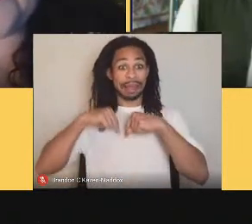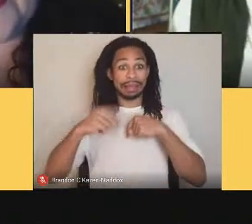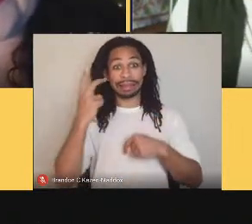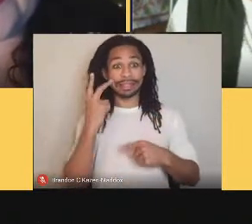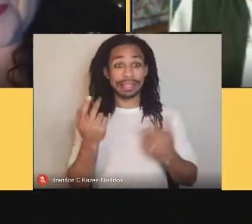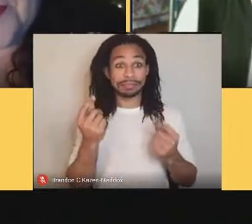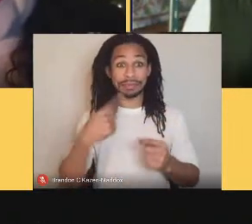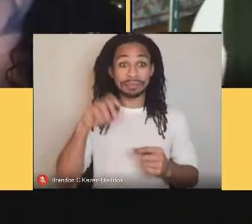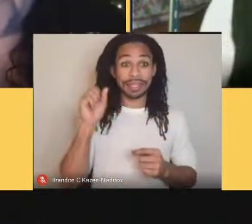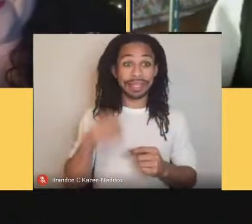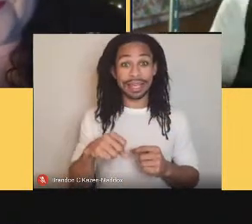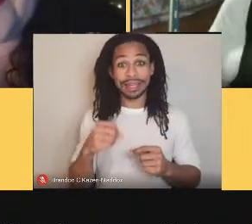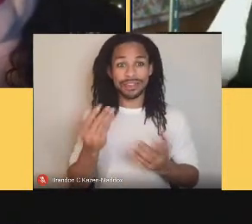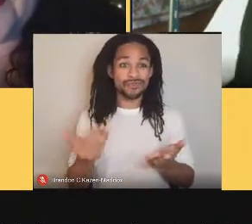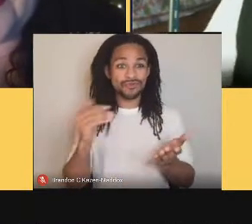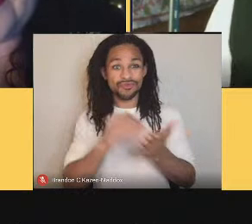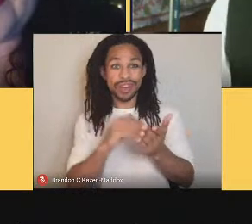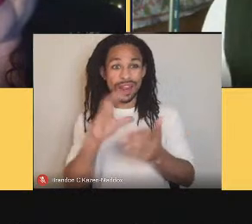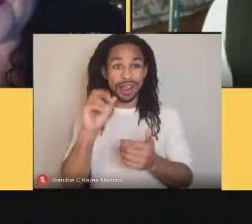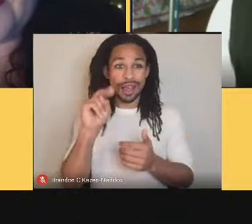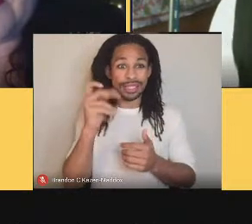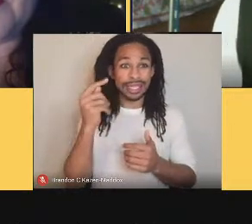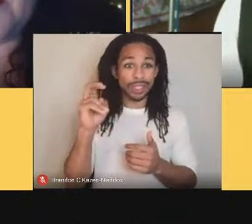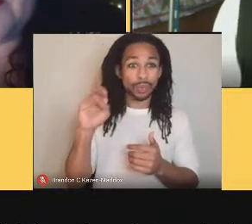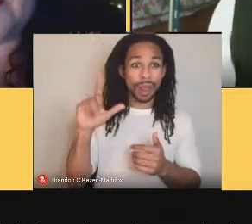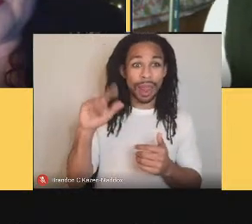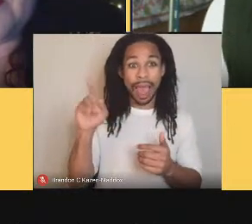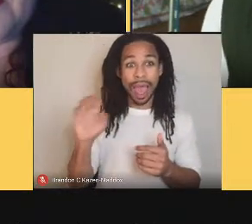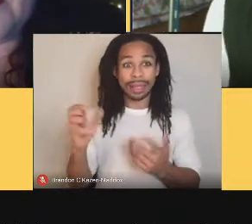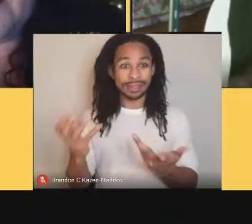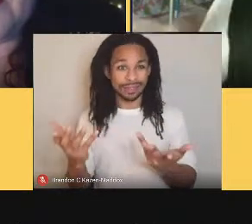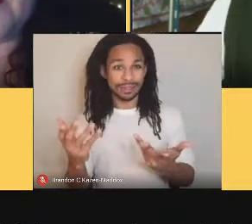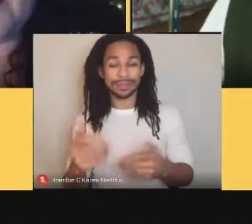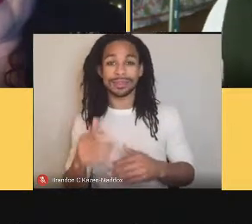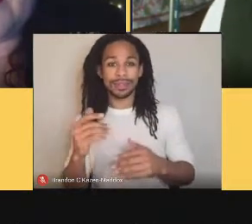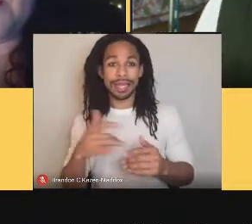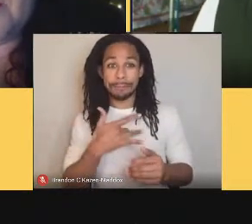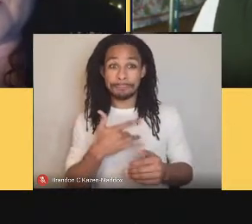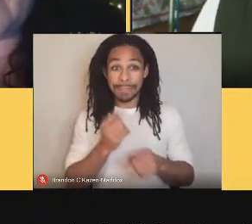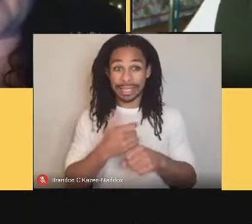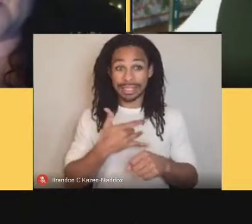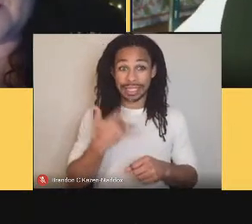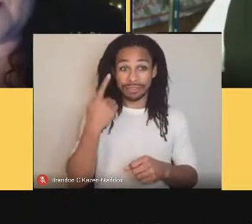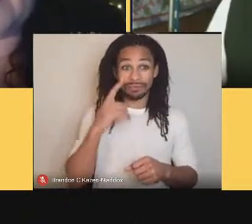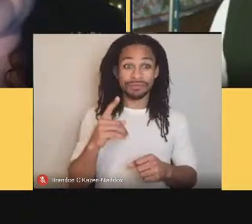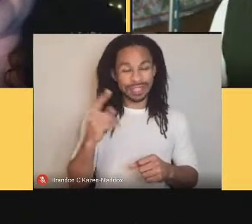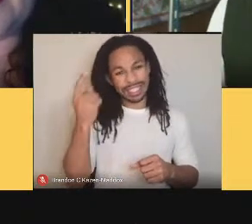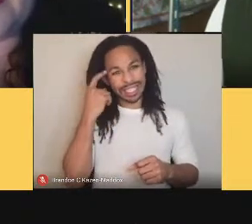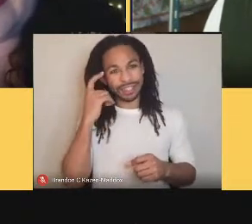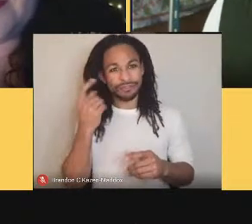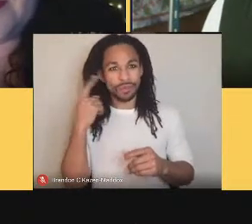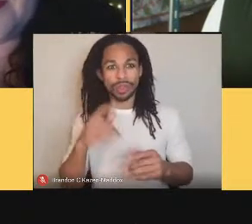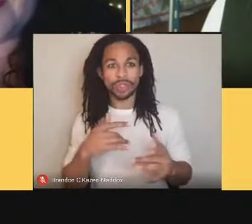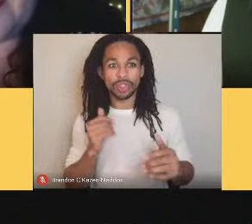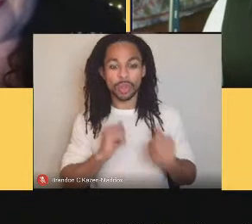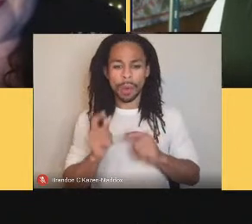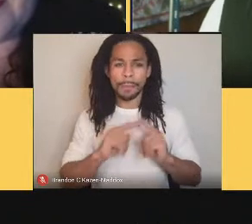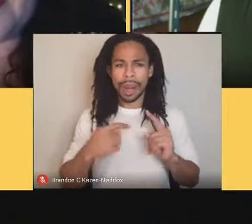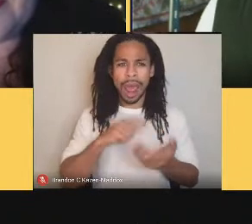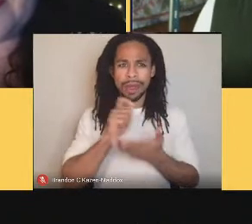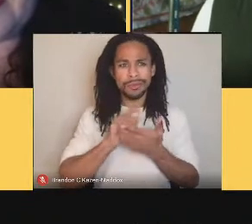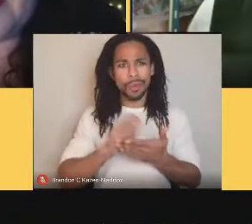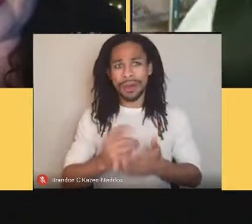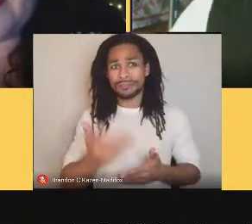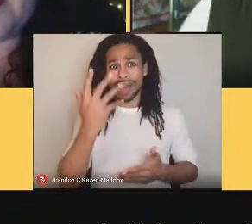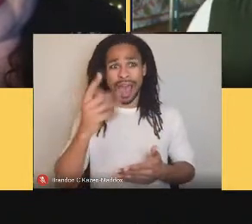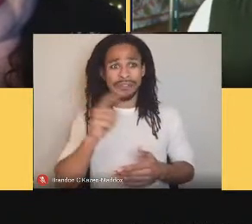can recontextualize this in a way that's going to make sense for the show. But I essentially wrote, I think, like a